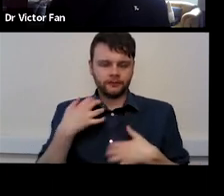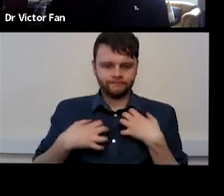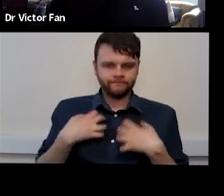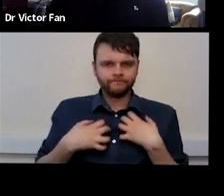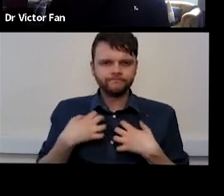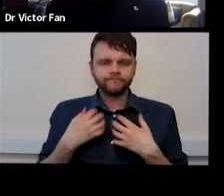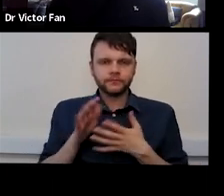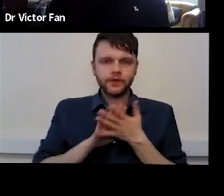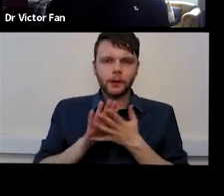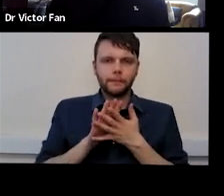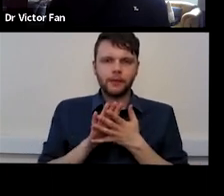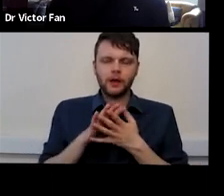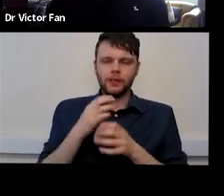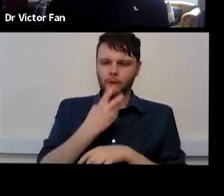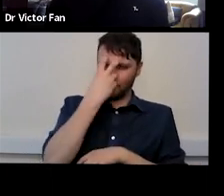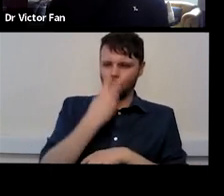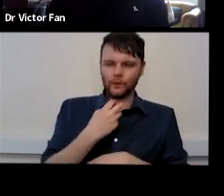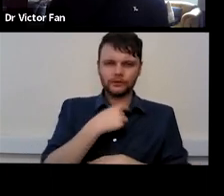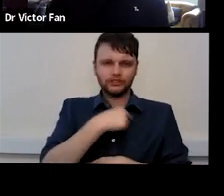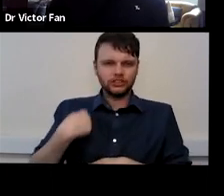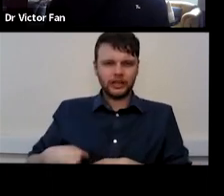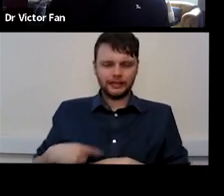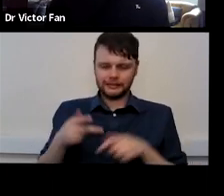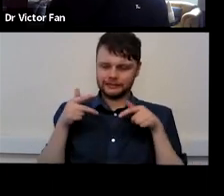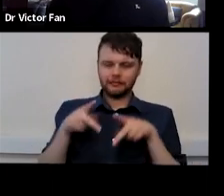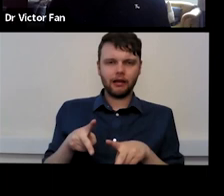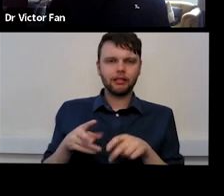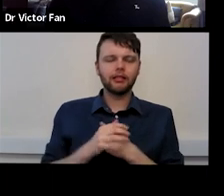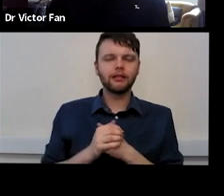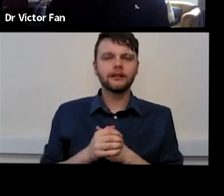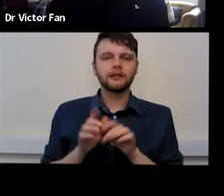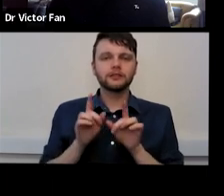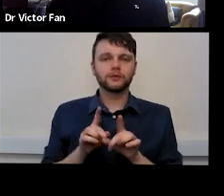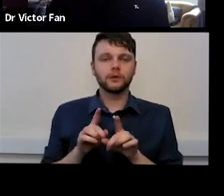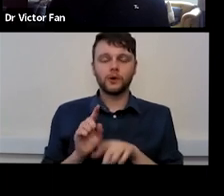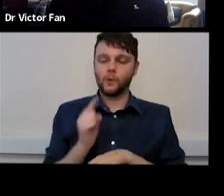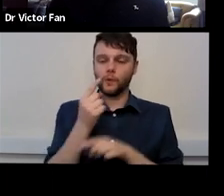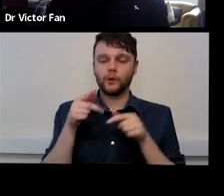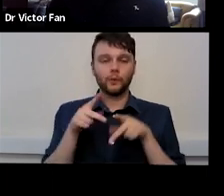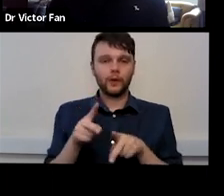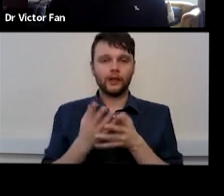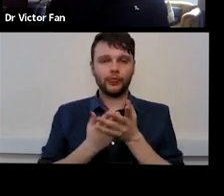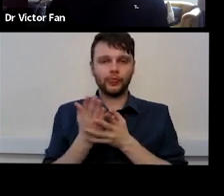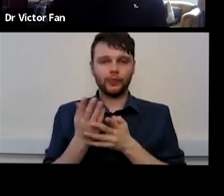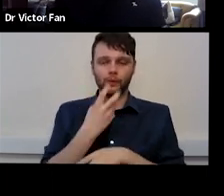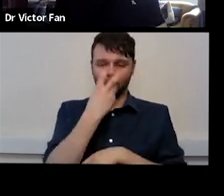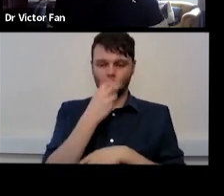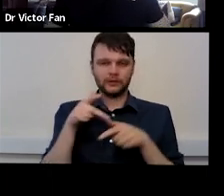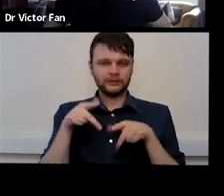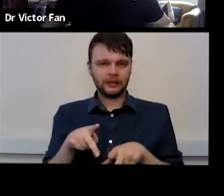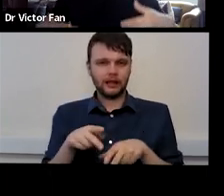with medieval Chinese aesthetics. And so one technique in medieval Chinese